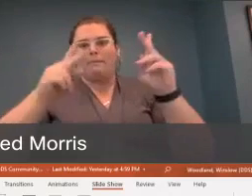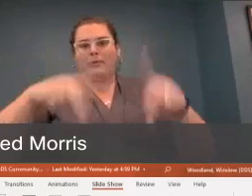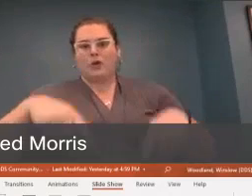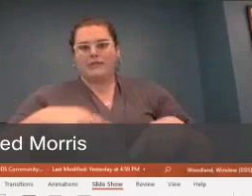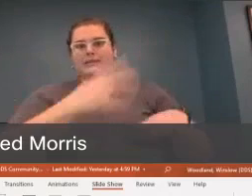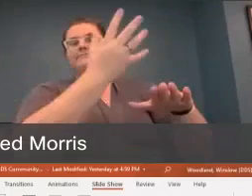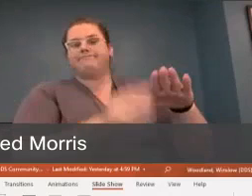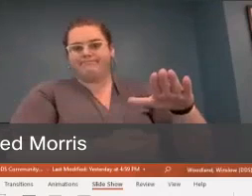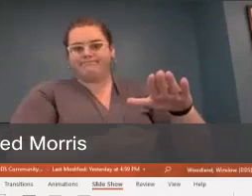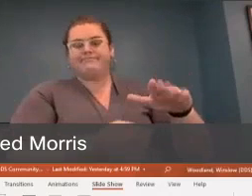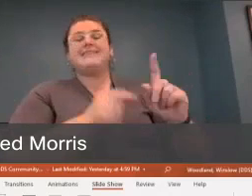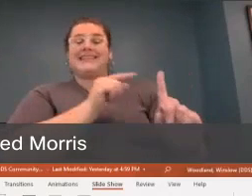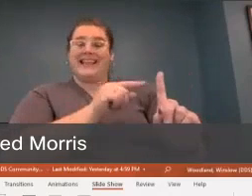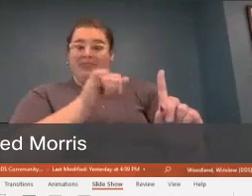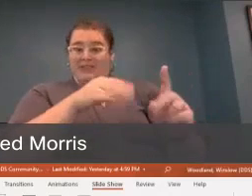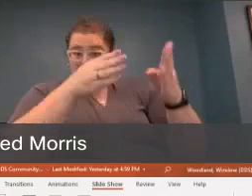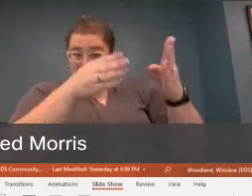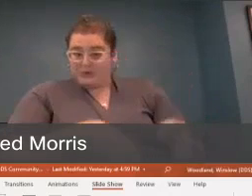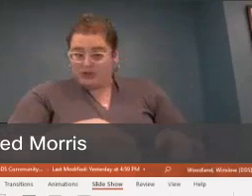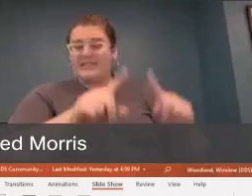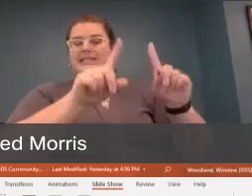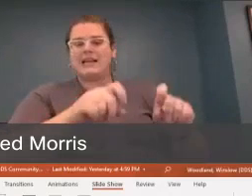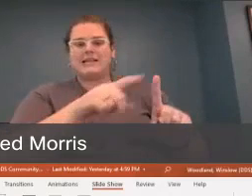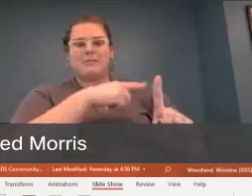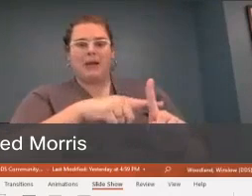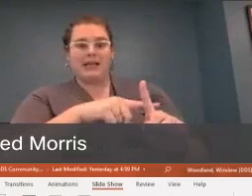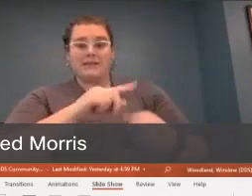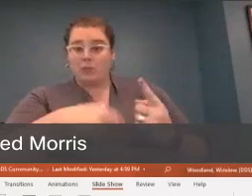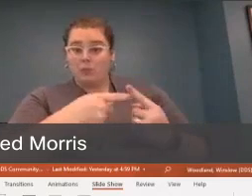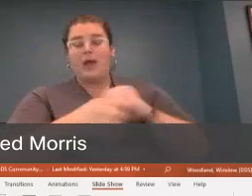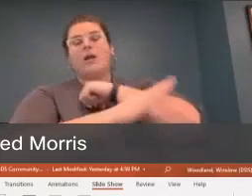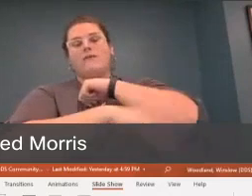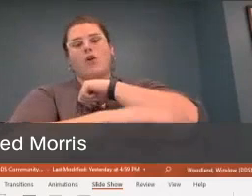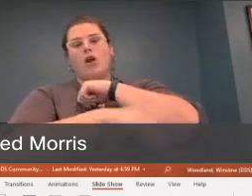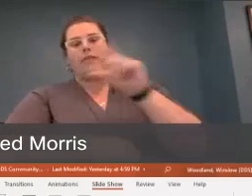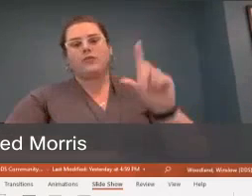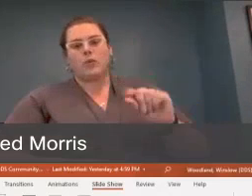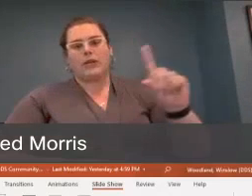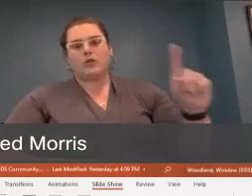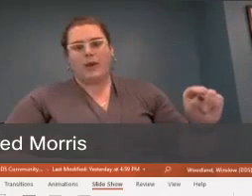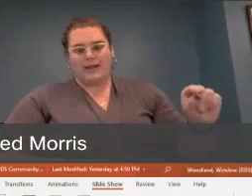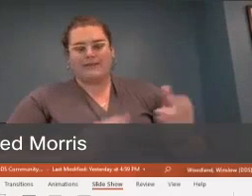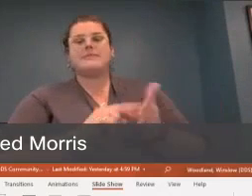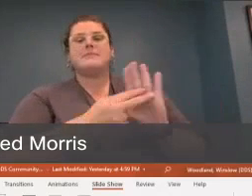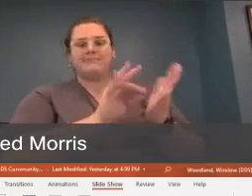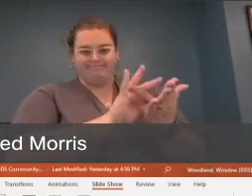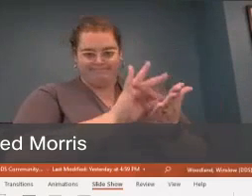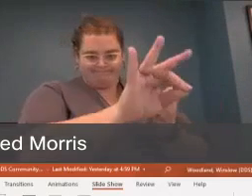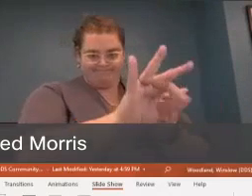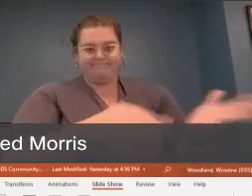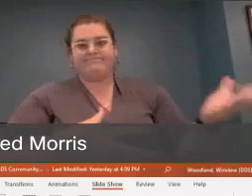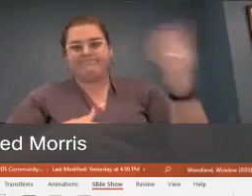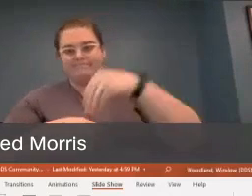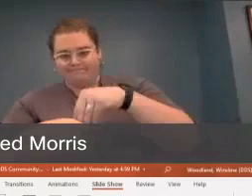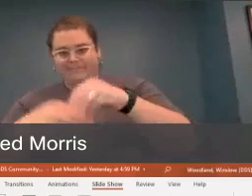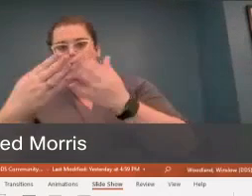fall of 2020. So as you know, we would include that in the overall number. Pending confirmation